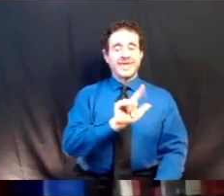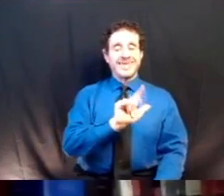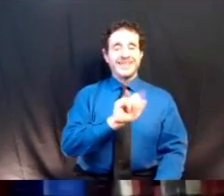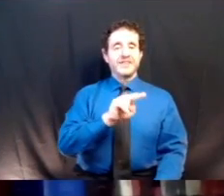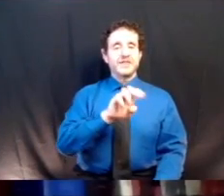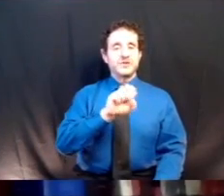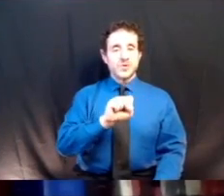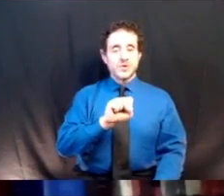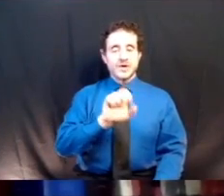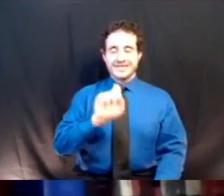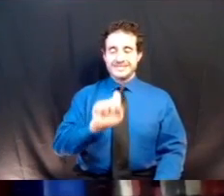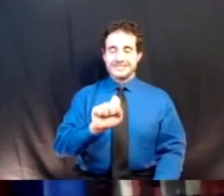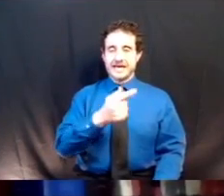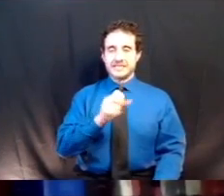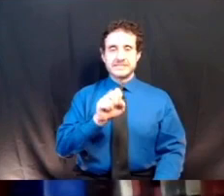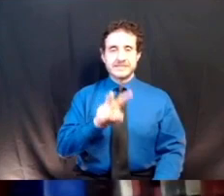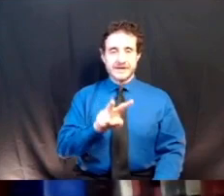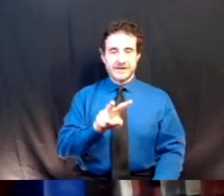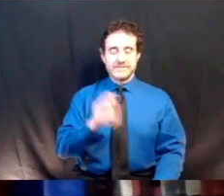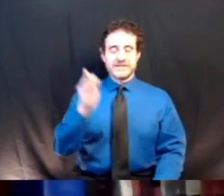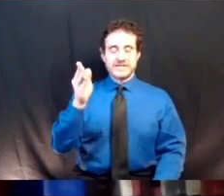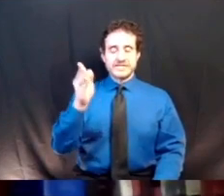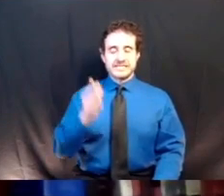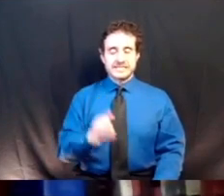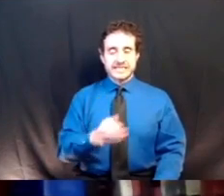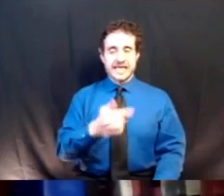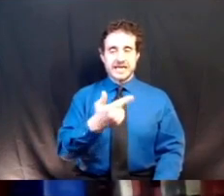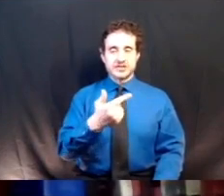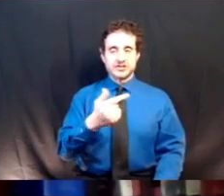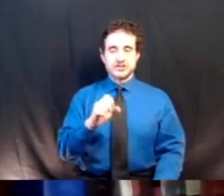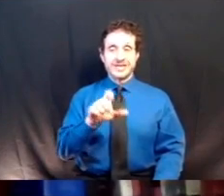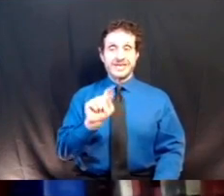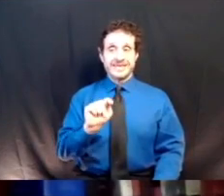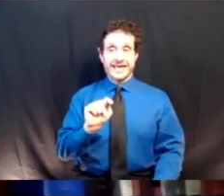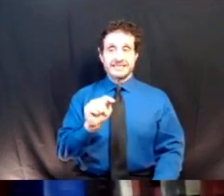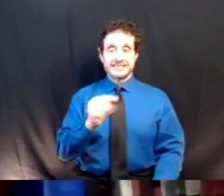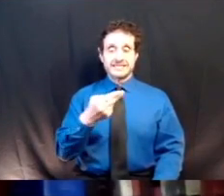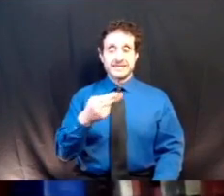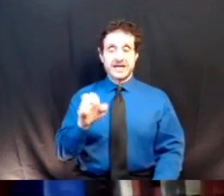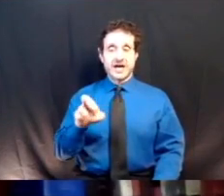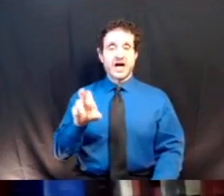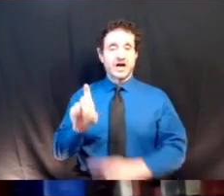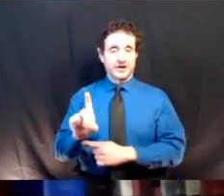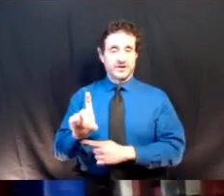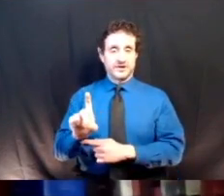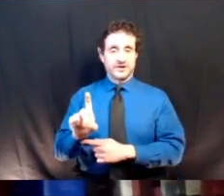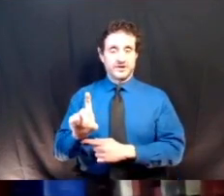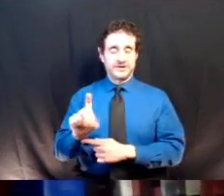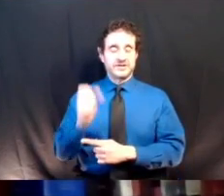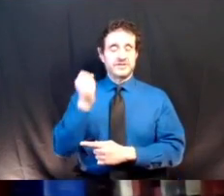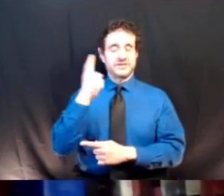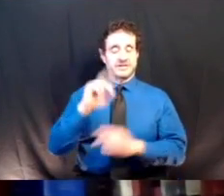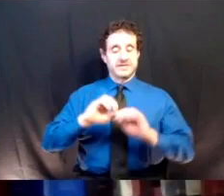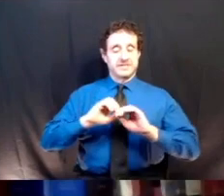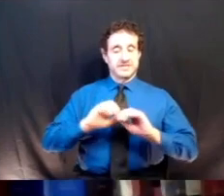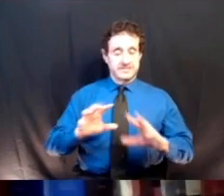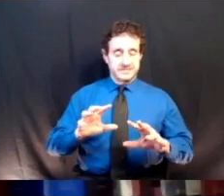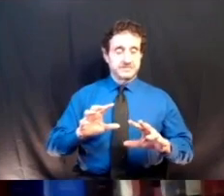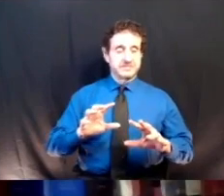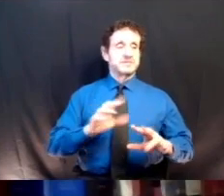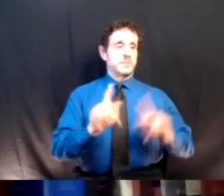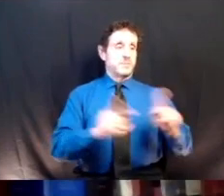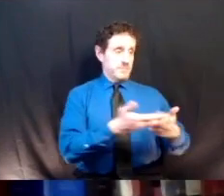illinois.gov/gethired. I want to be clear, the financial stability and success of our residents is key to getting